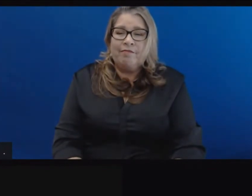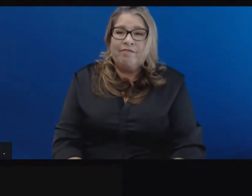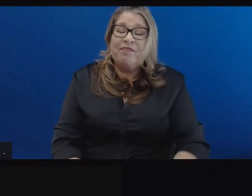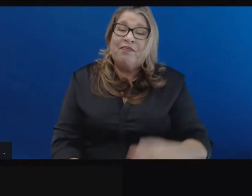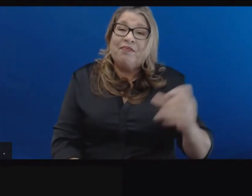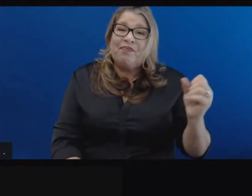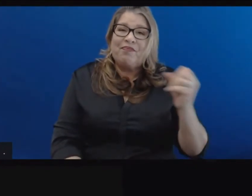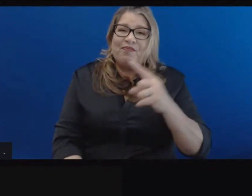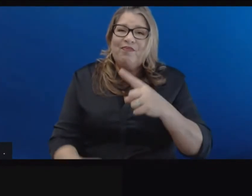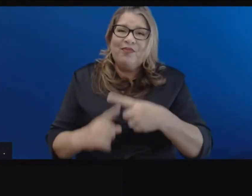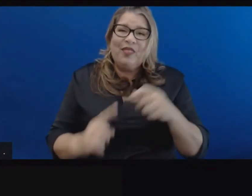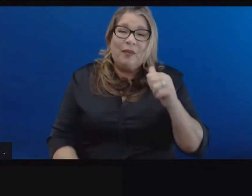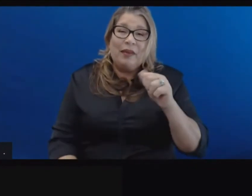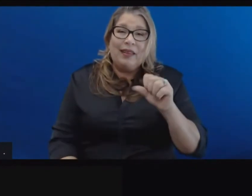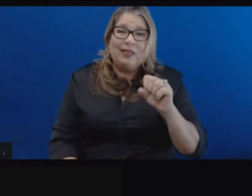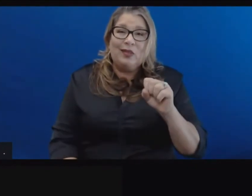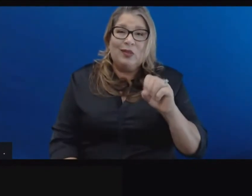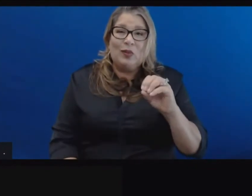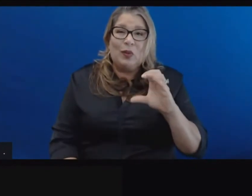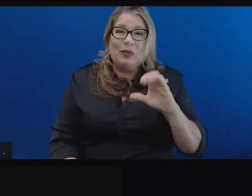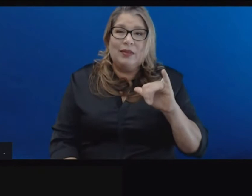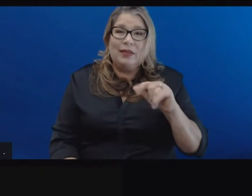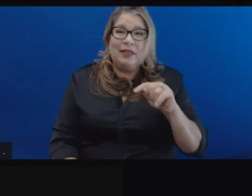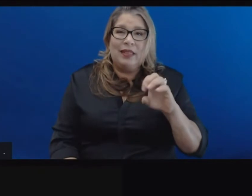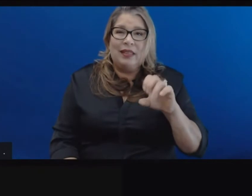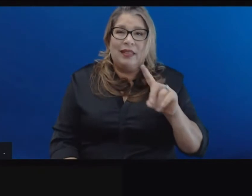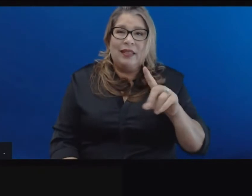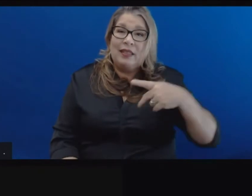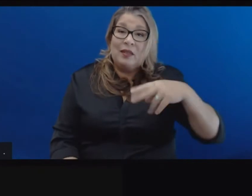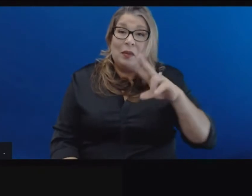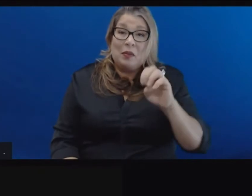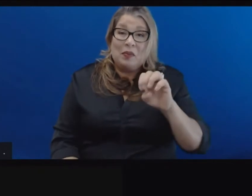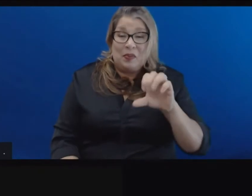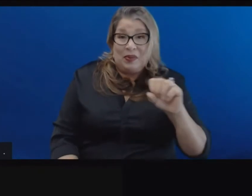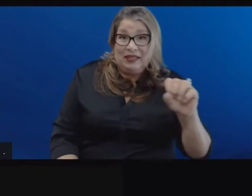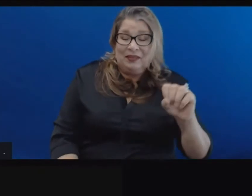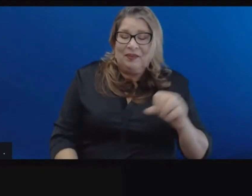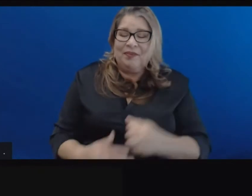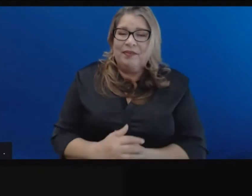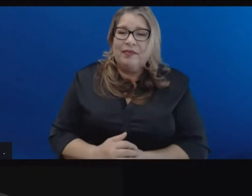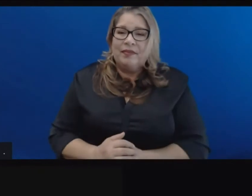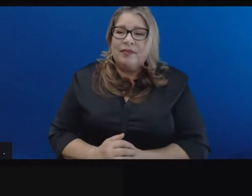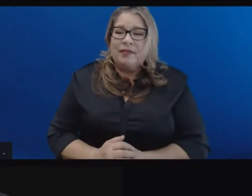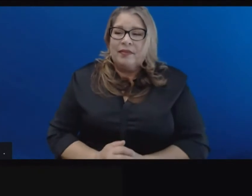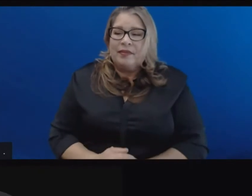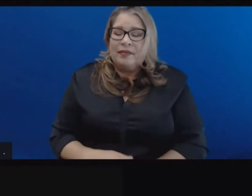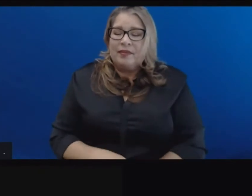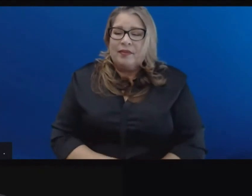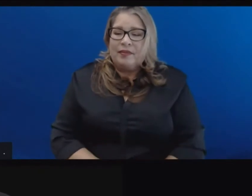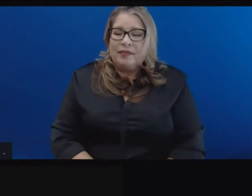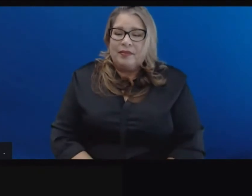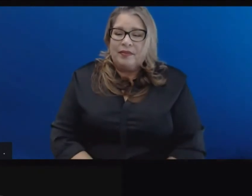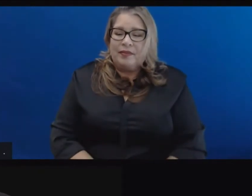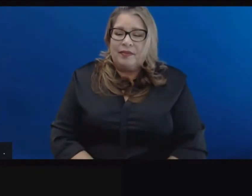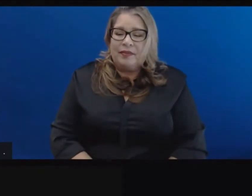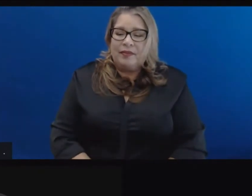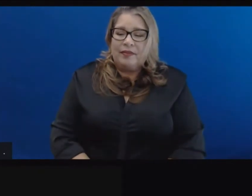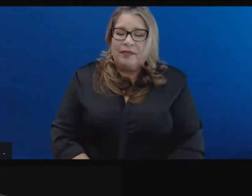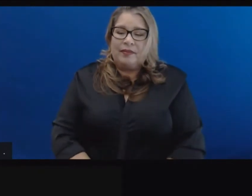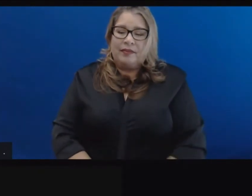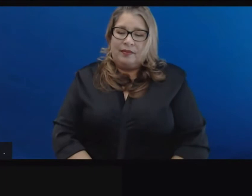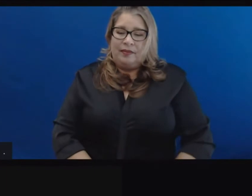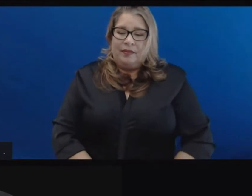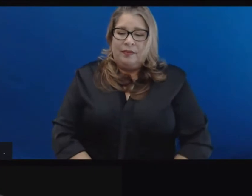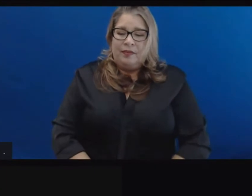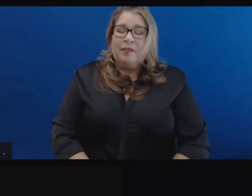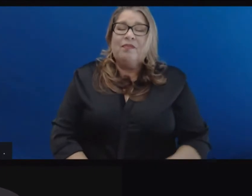Hi, Dr. Ghaly. This is kind of building off the last question. So as Melody said, we've heard examples of hospitals having extra doses